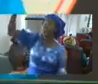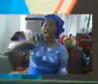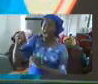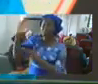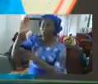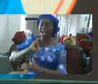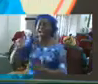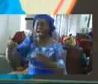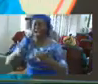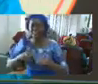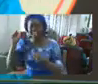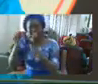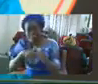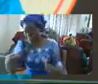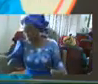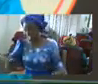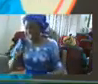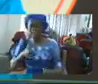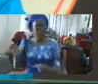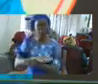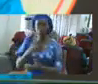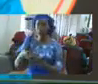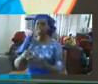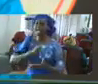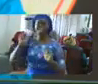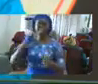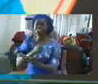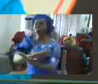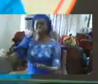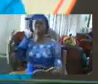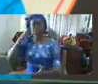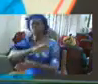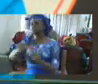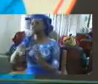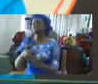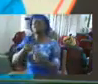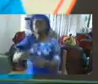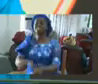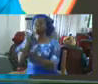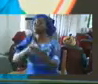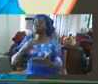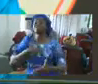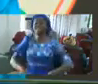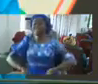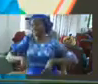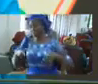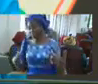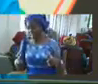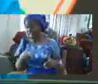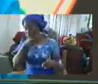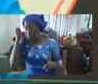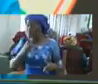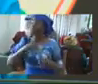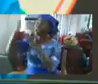than enough money that I can spend for the rest of my life. I am this, I am that. You are still going to need Him